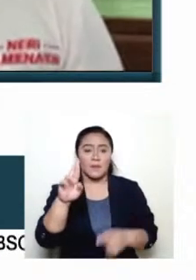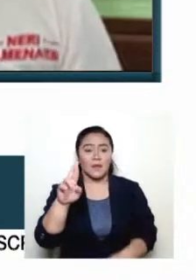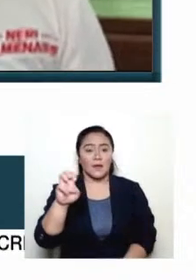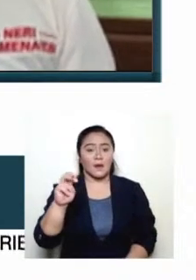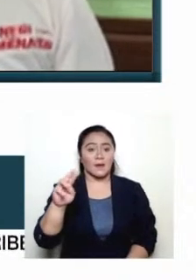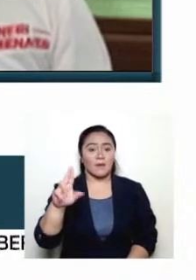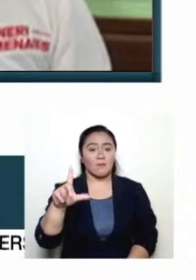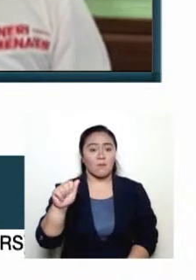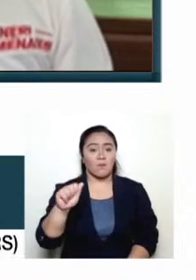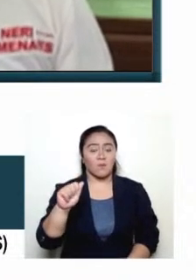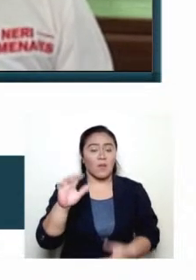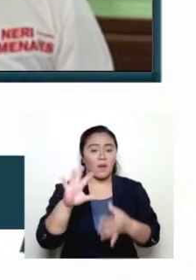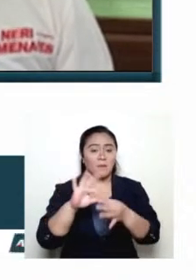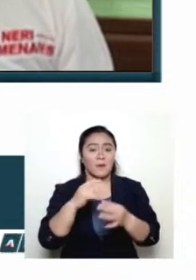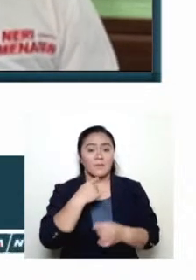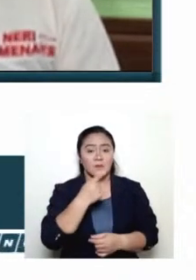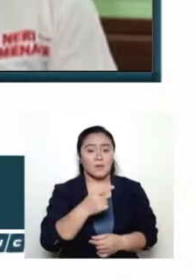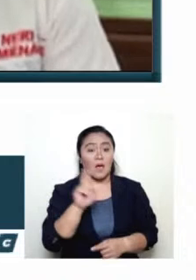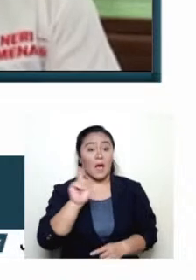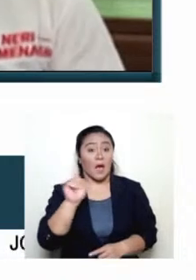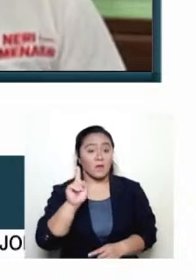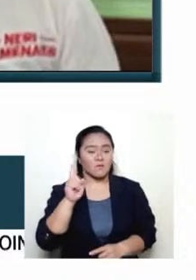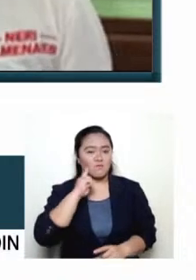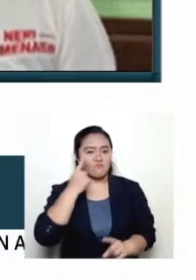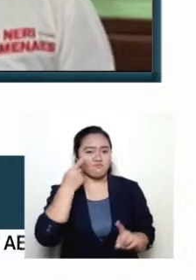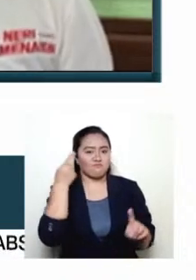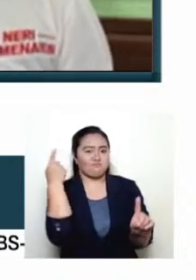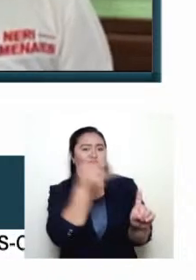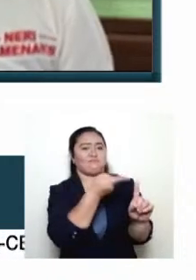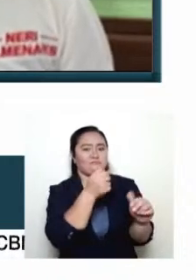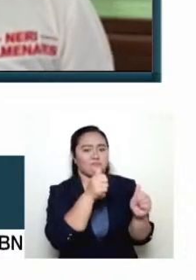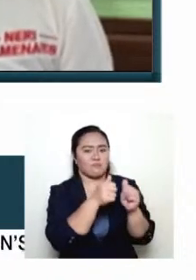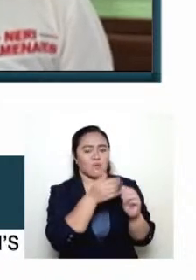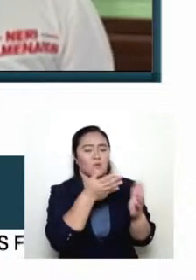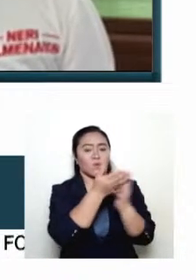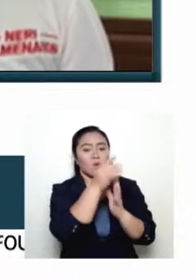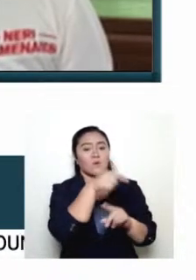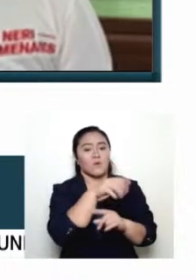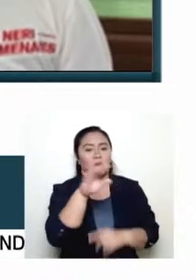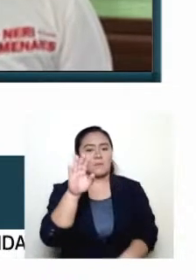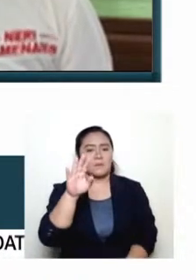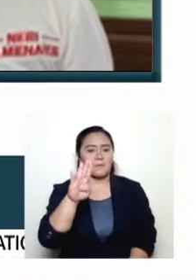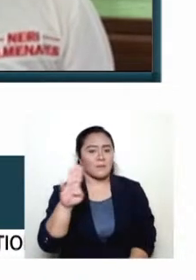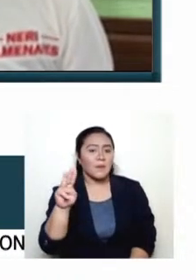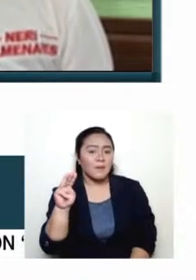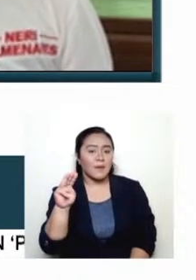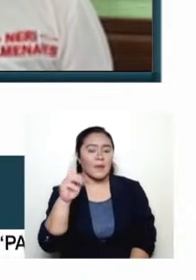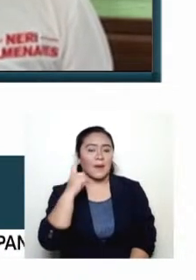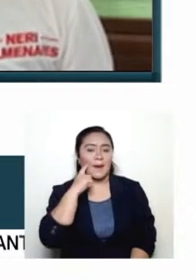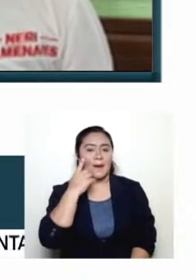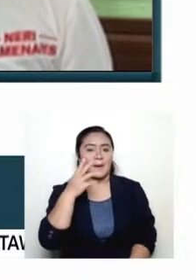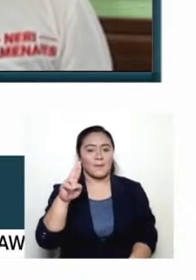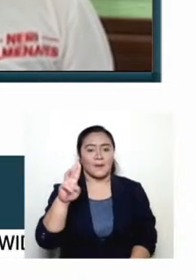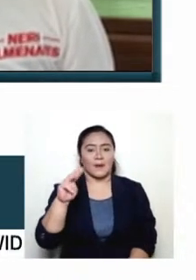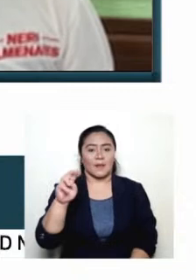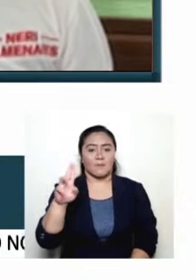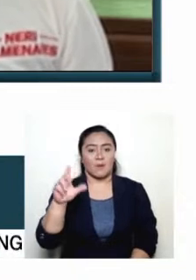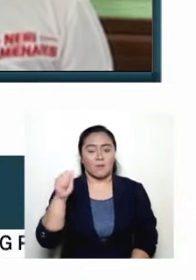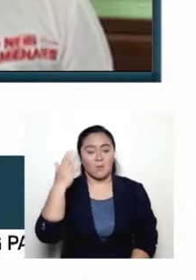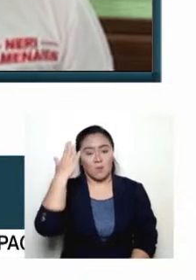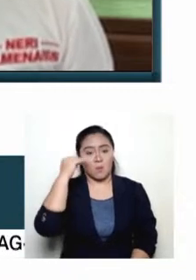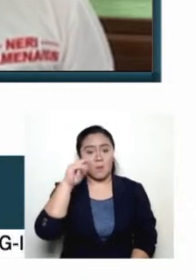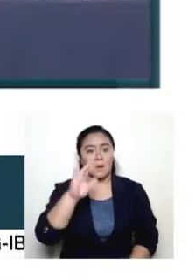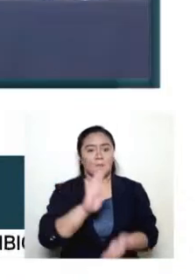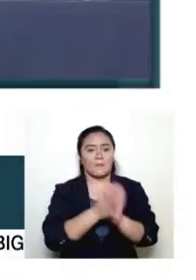think this is just an attack from the Marcos camp, of course, through Mr. Remulla, to discredit the Vice President and all those